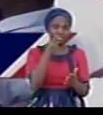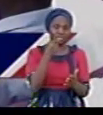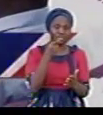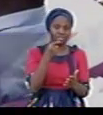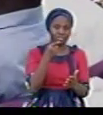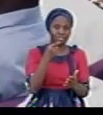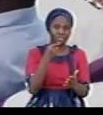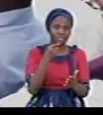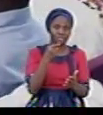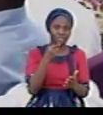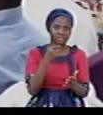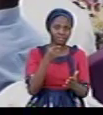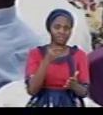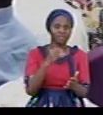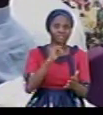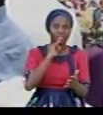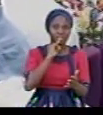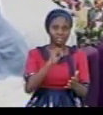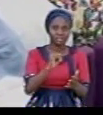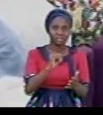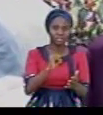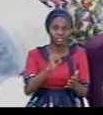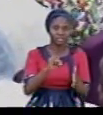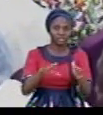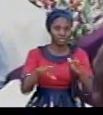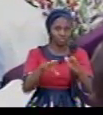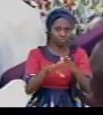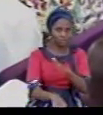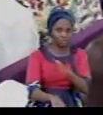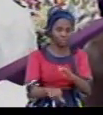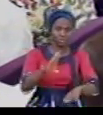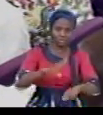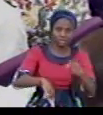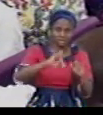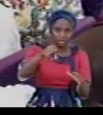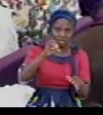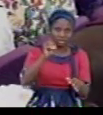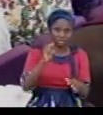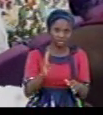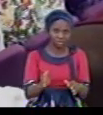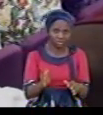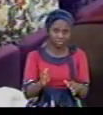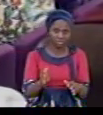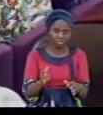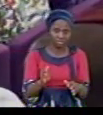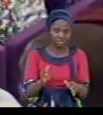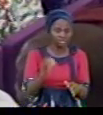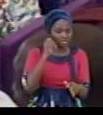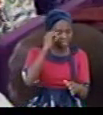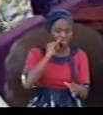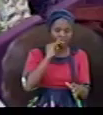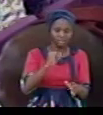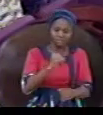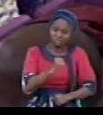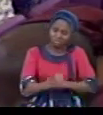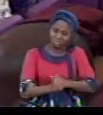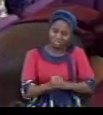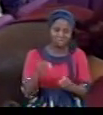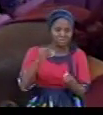is lower than Job. He is suffering more than